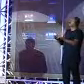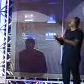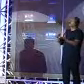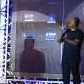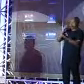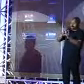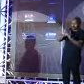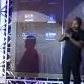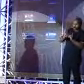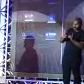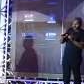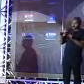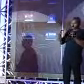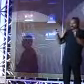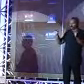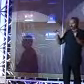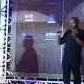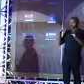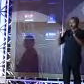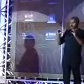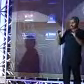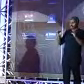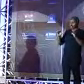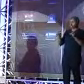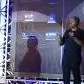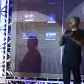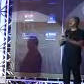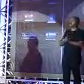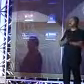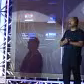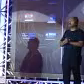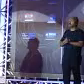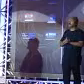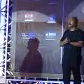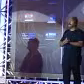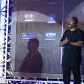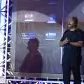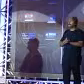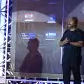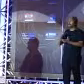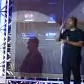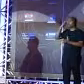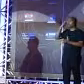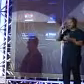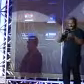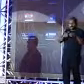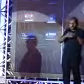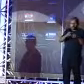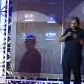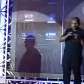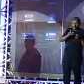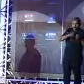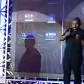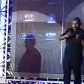book on the knowledge society, he pointed out that the knowledge society doesn't use the whole spectrum of